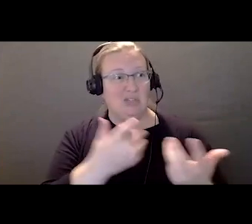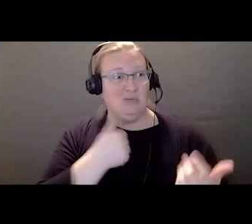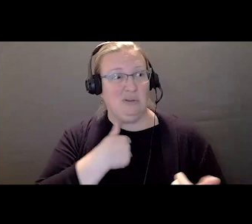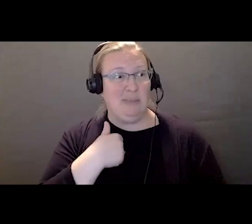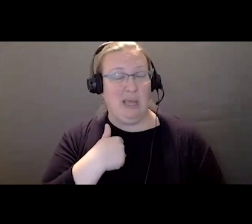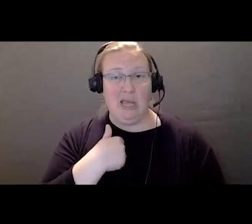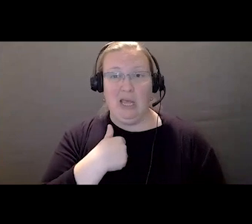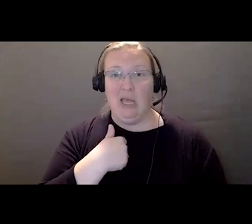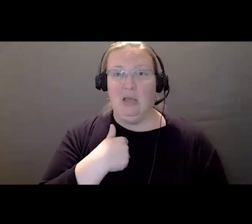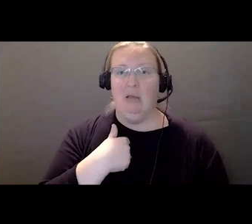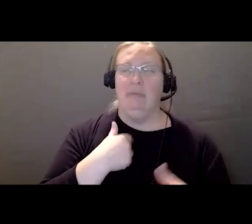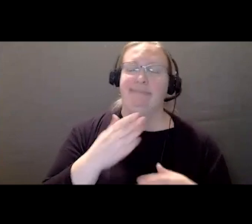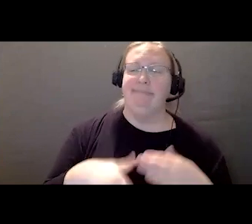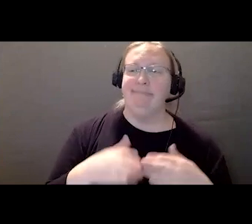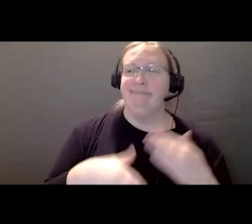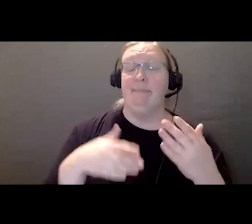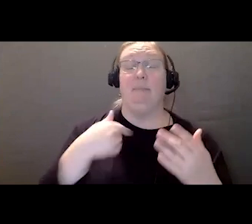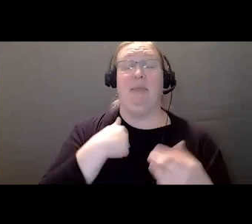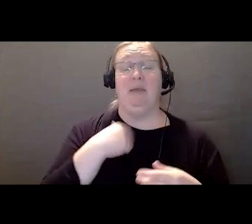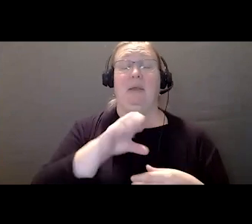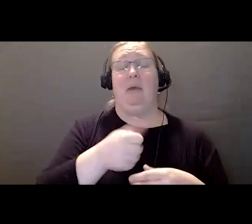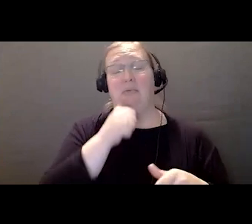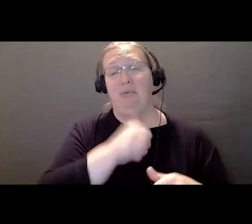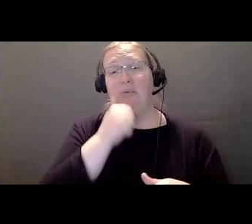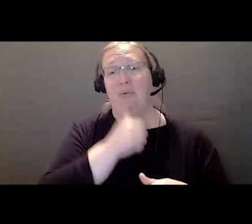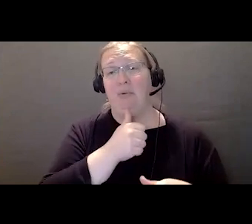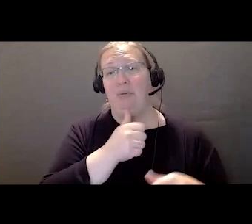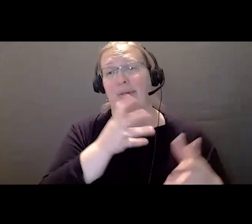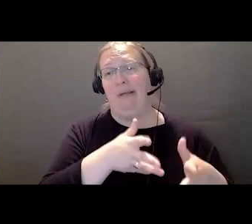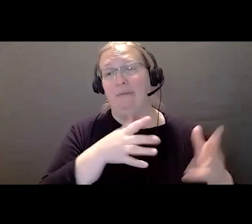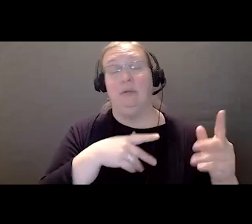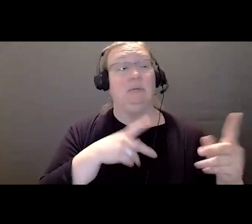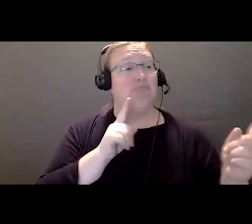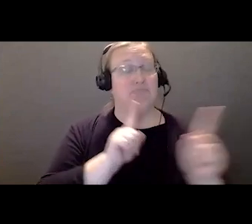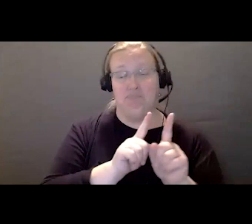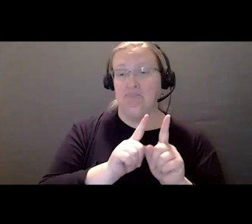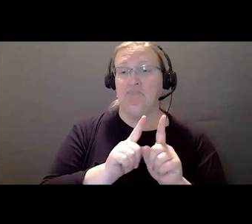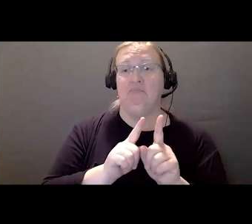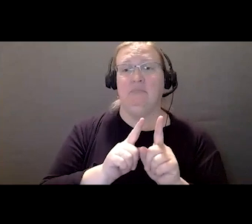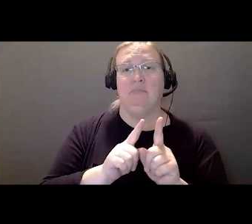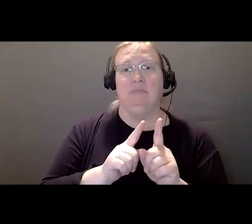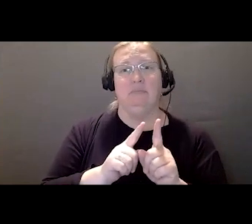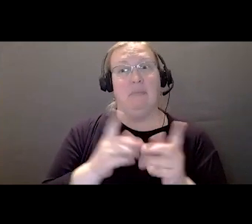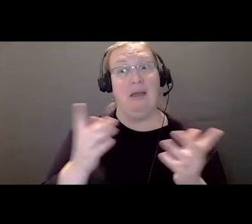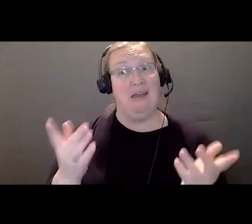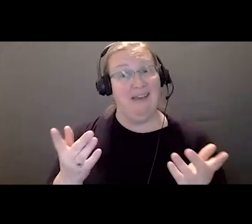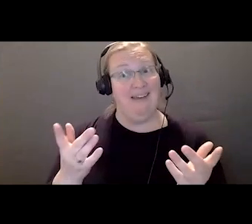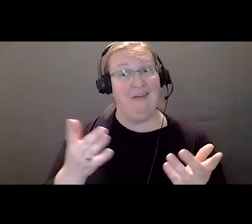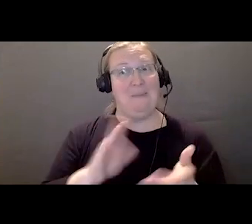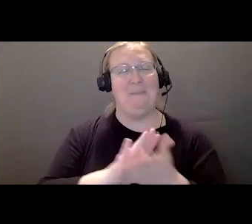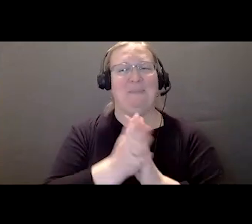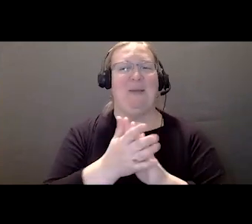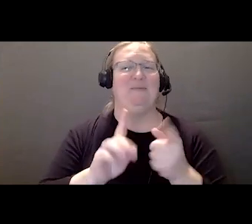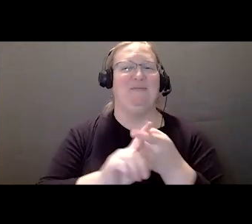girl. So we partnered up, and lo and behold, we became friends to this day.